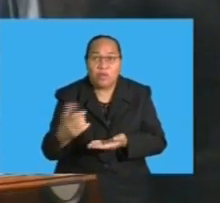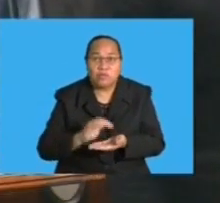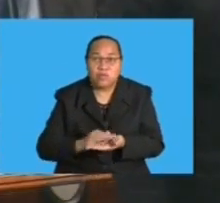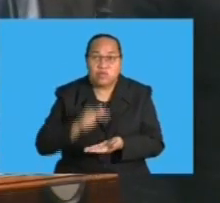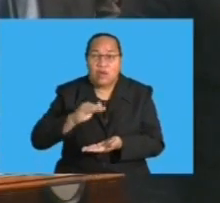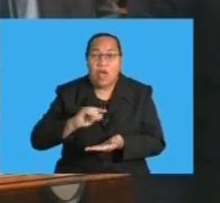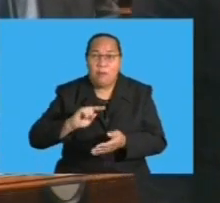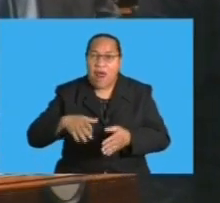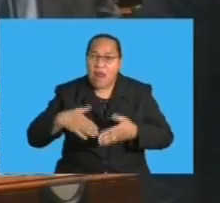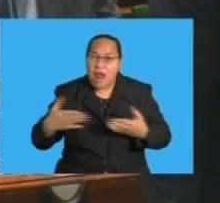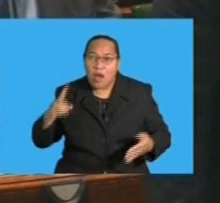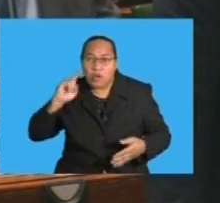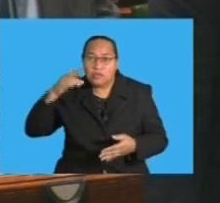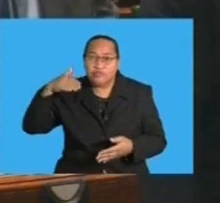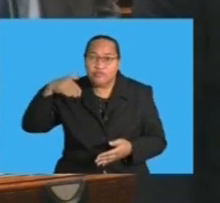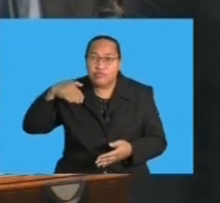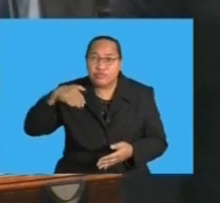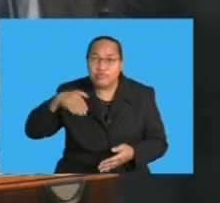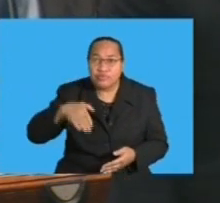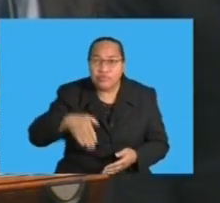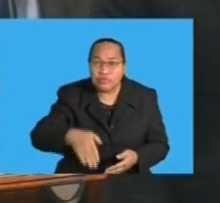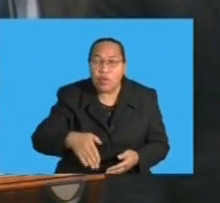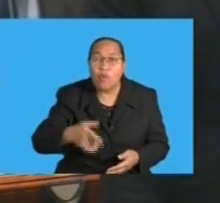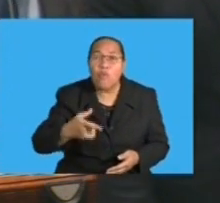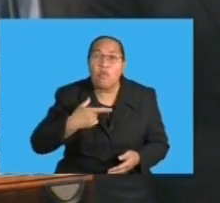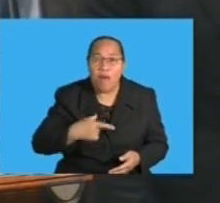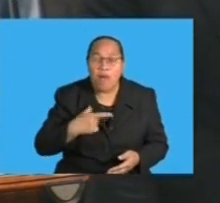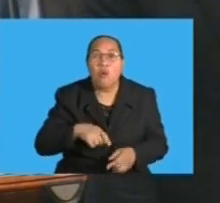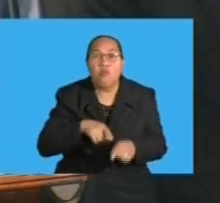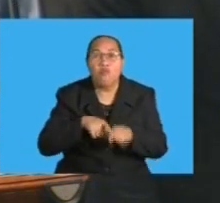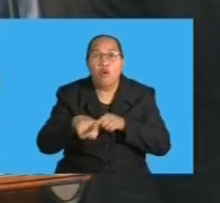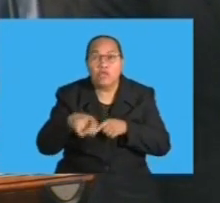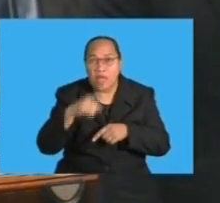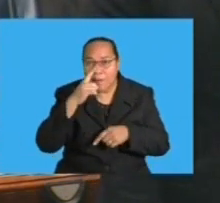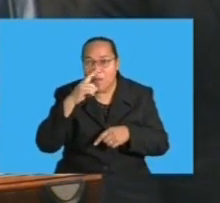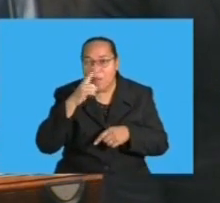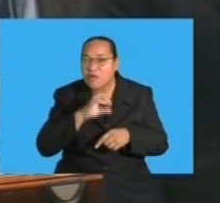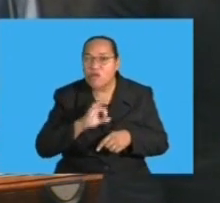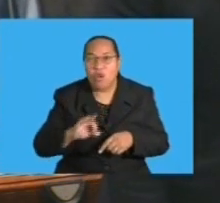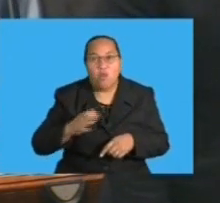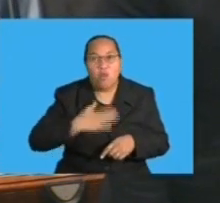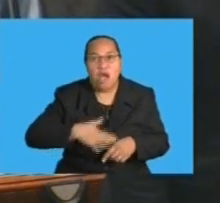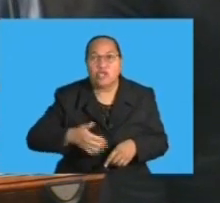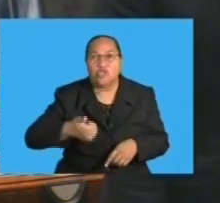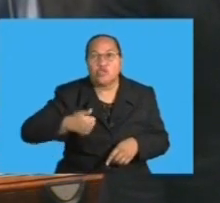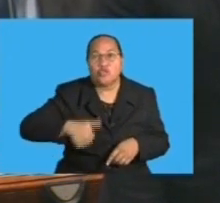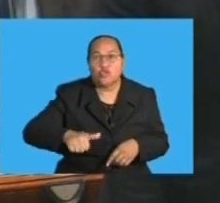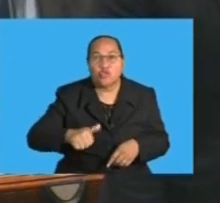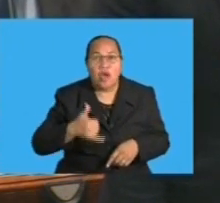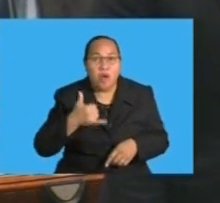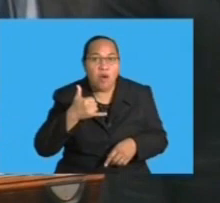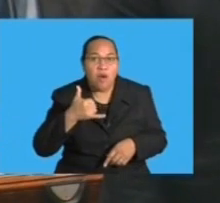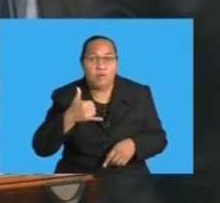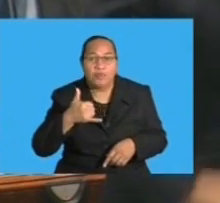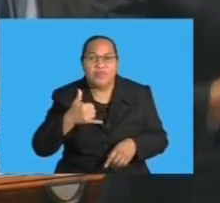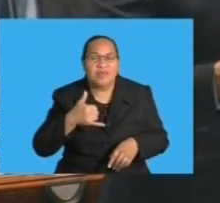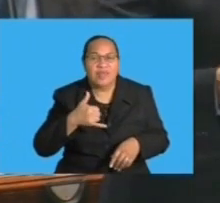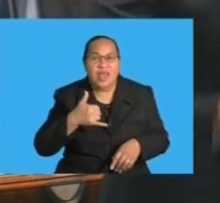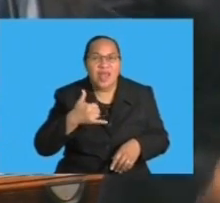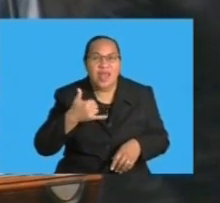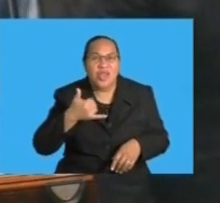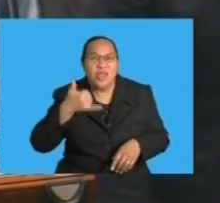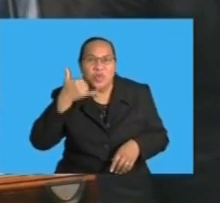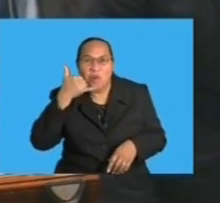drop quite significantly because of the fact that most people no longer use mobile phones for voice